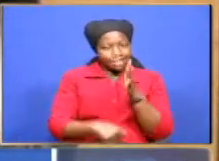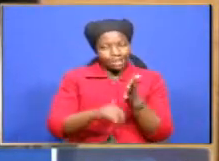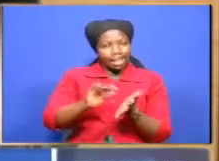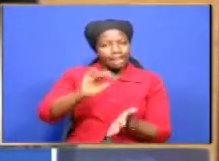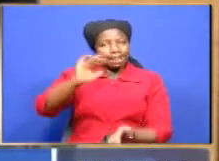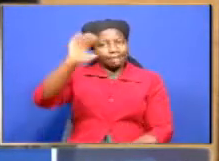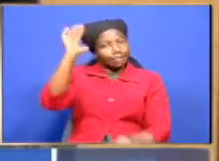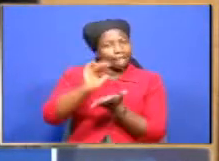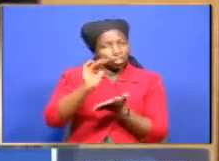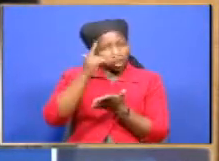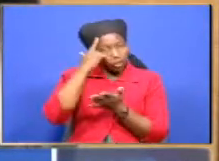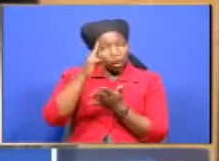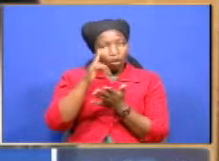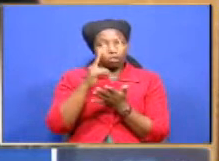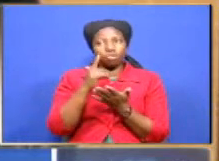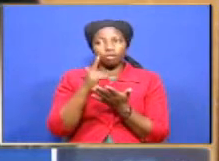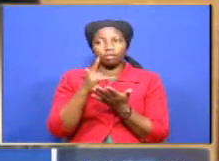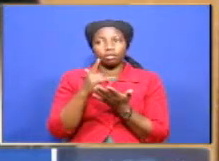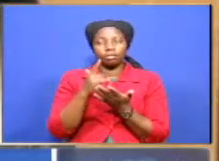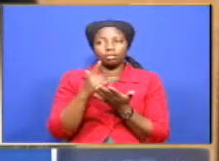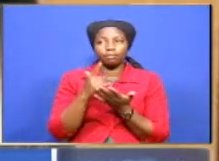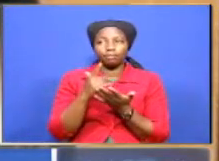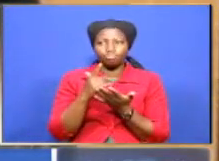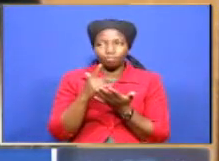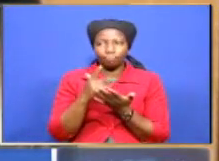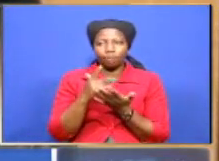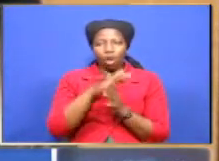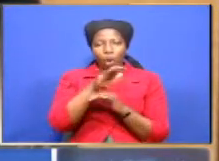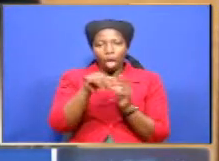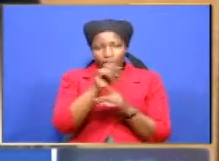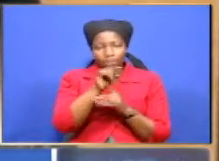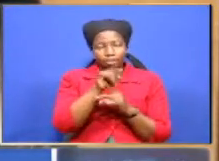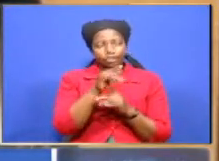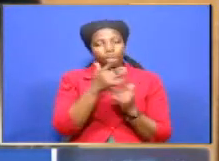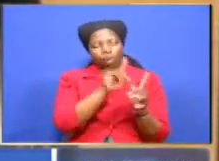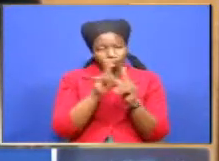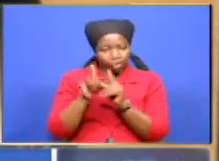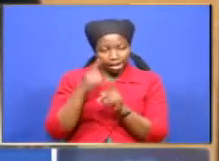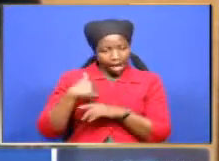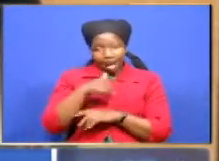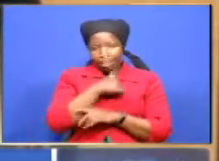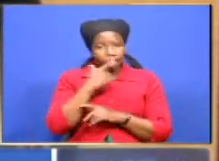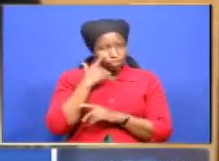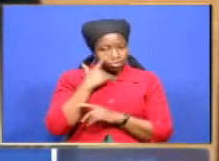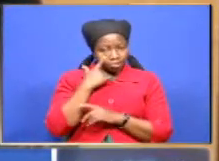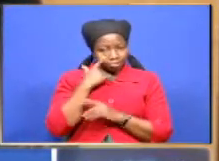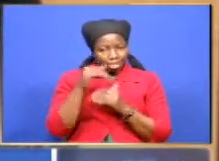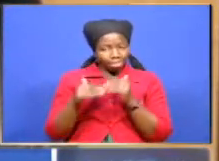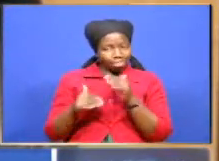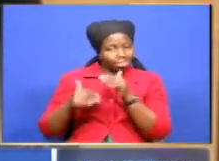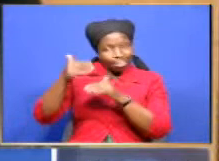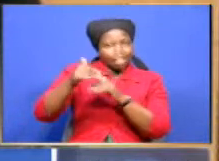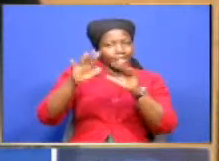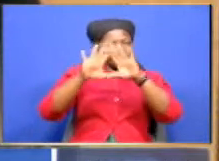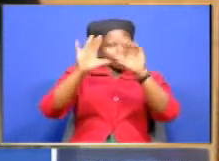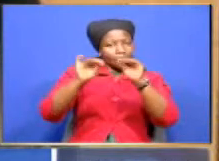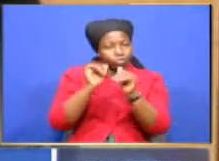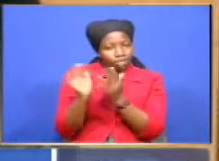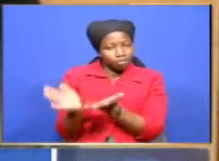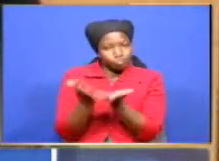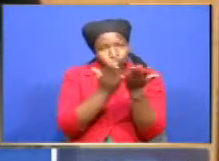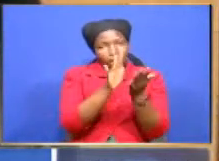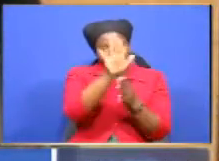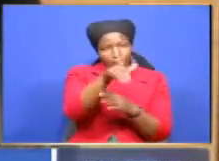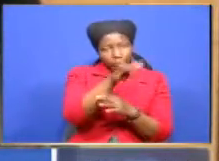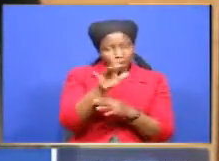reduction for all these. We are also looking in this coming budget, now before Parliament,